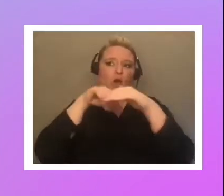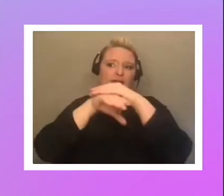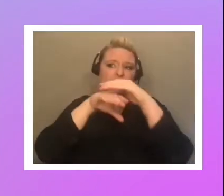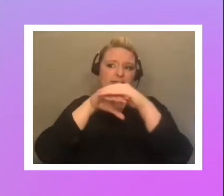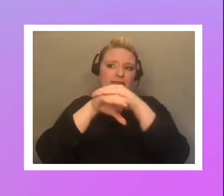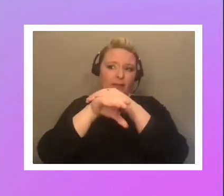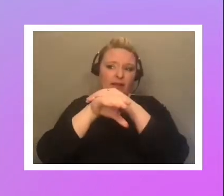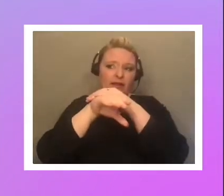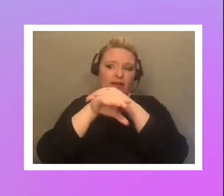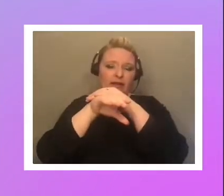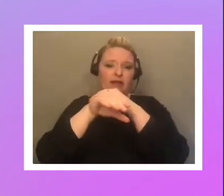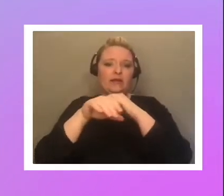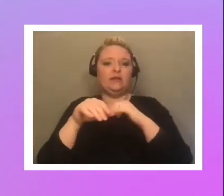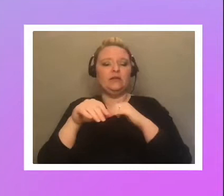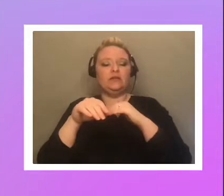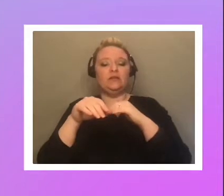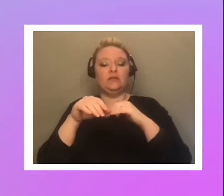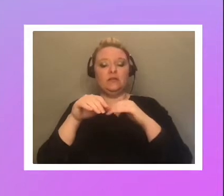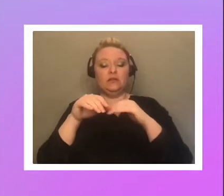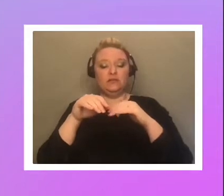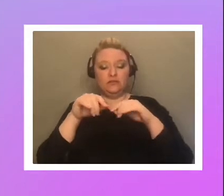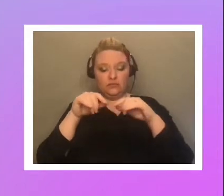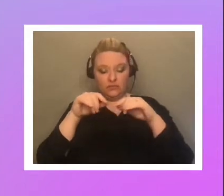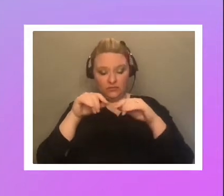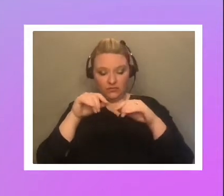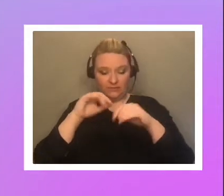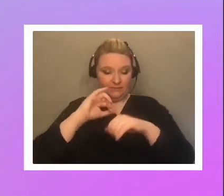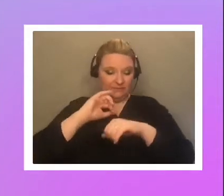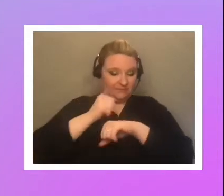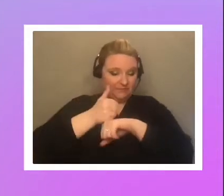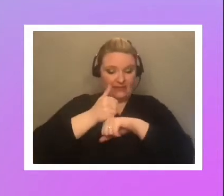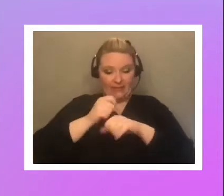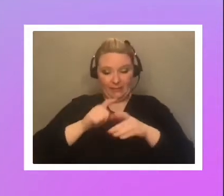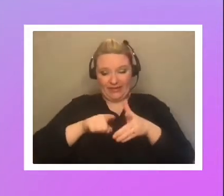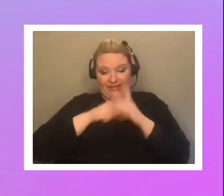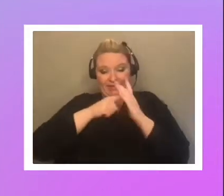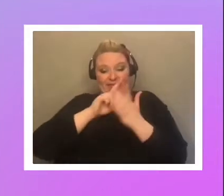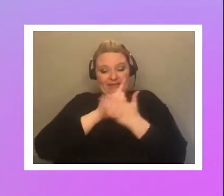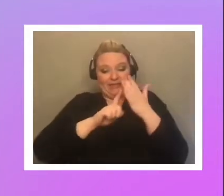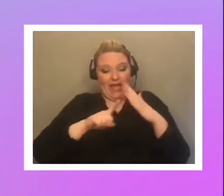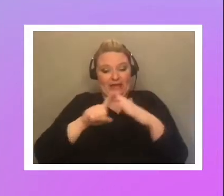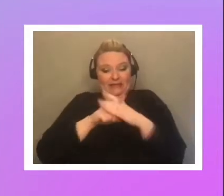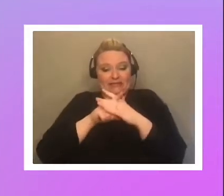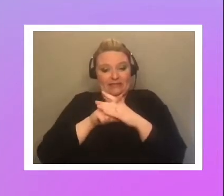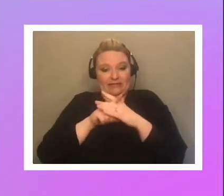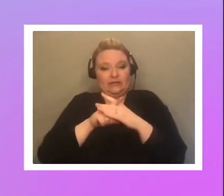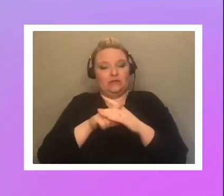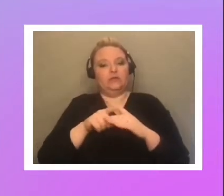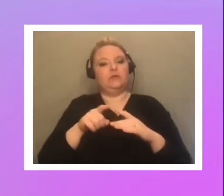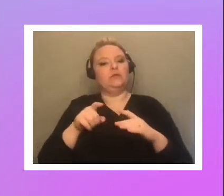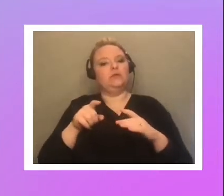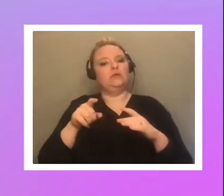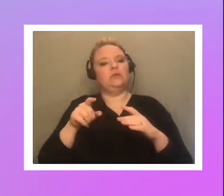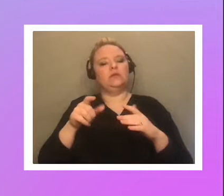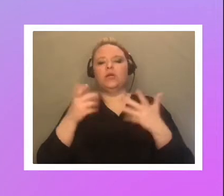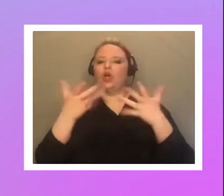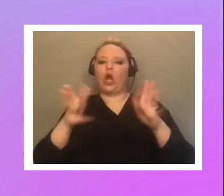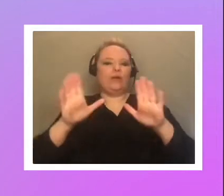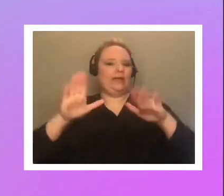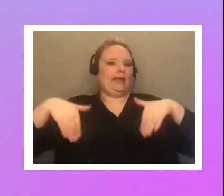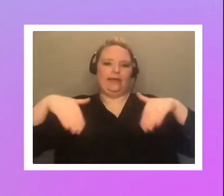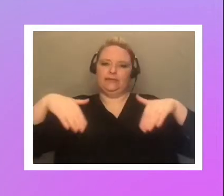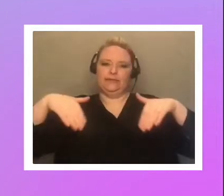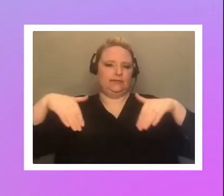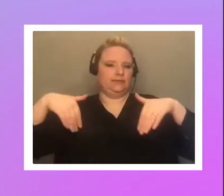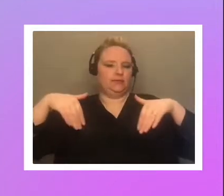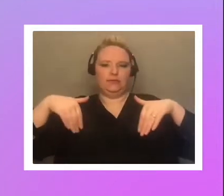accessibility when design comes into the room. And I say that it's already too late